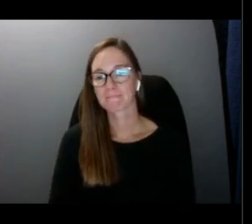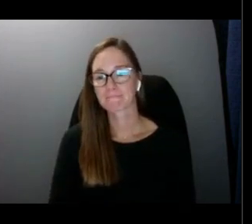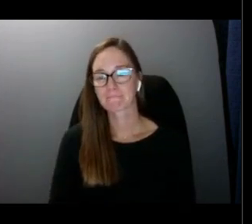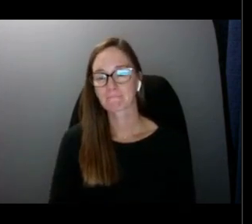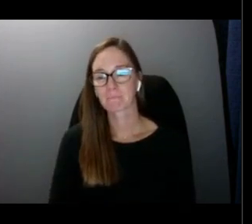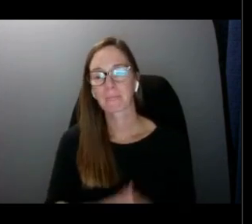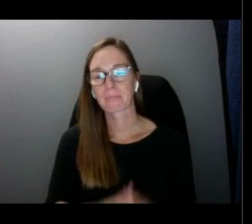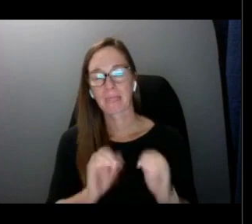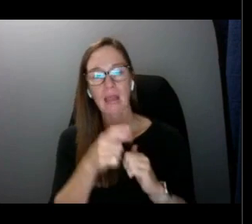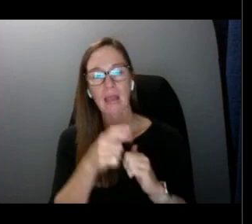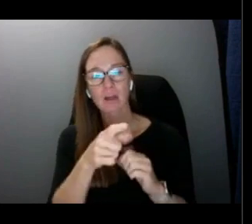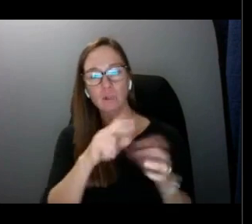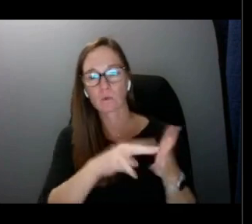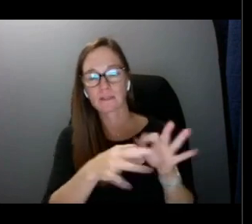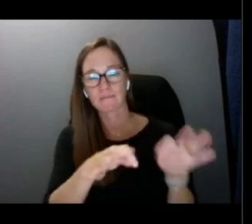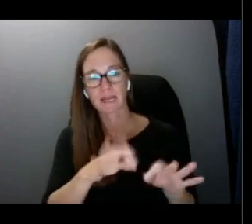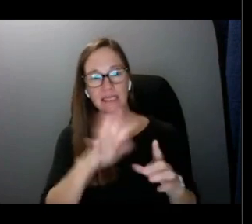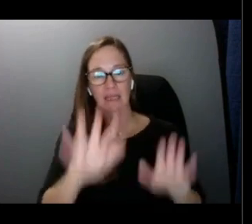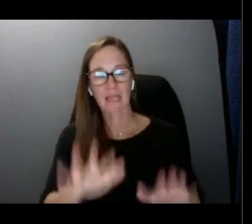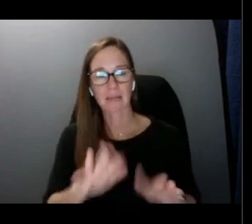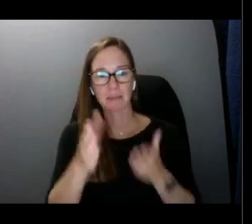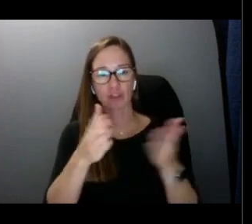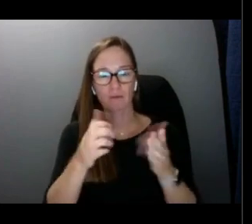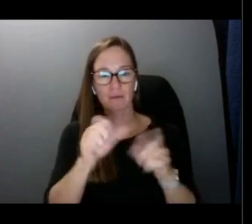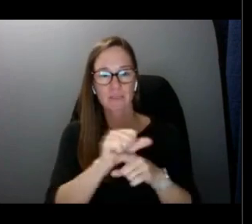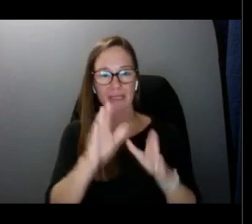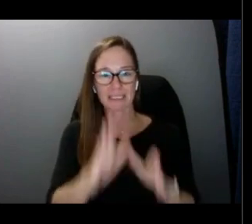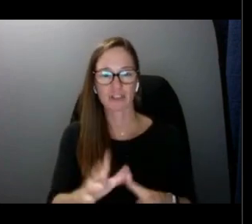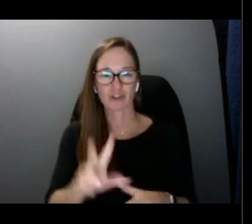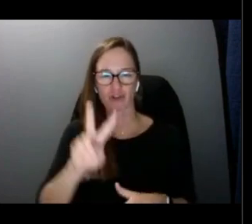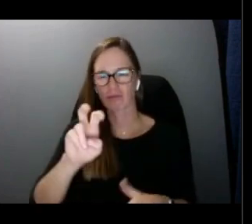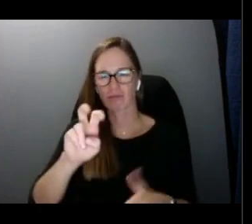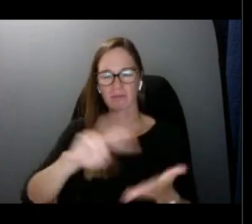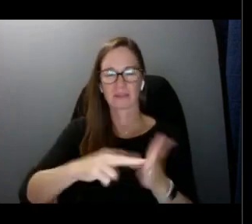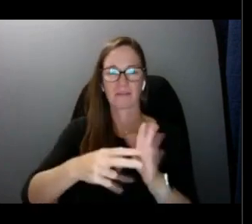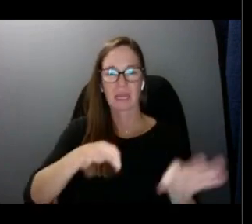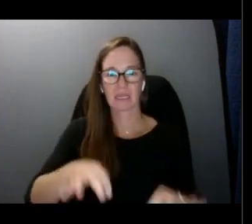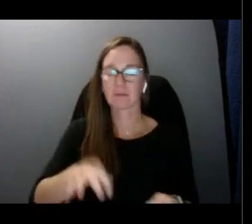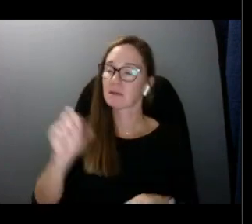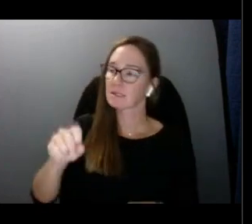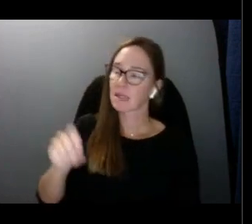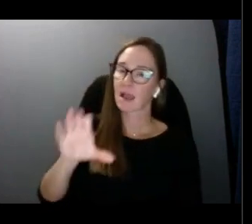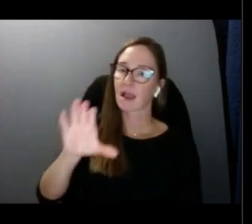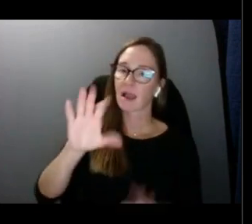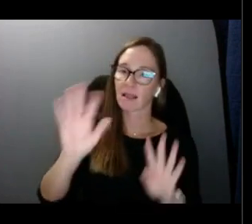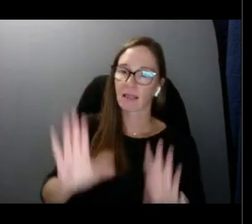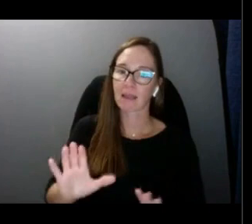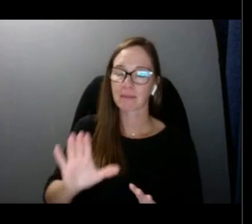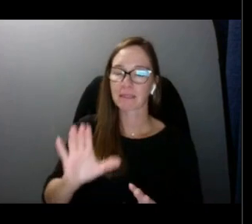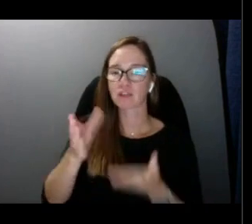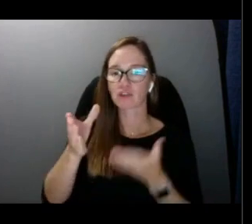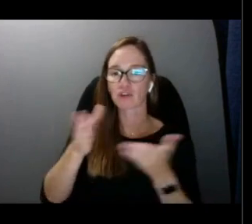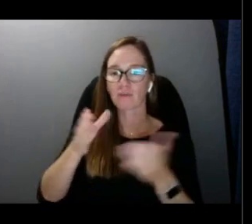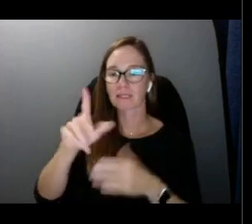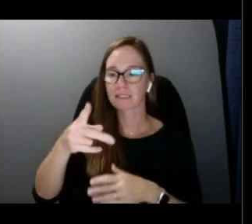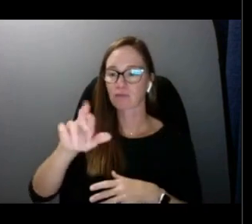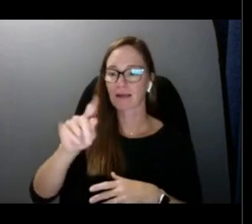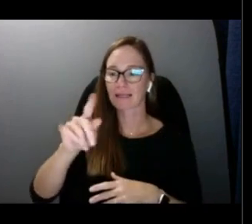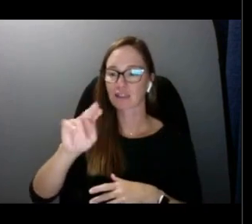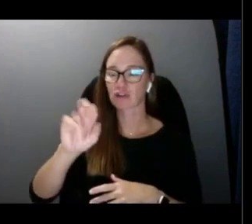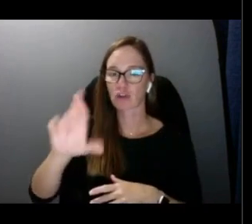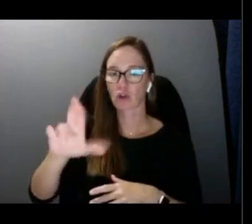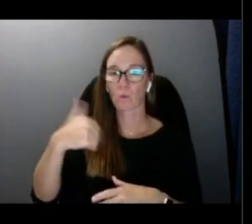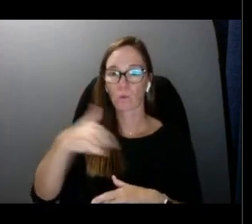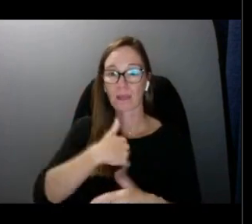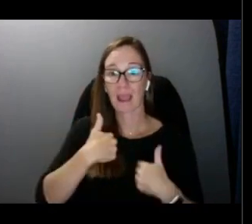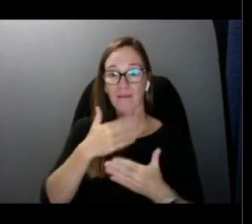How do you define a climate service practitioner? Yeah, so we have a section in